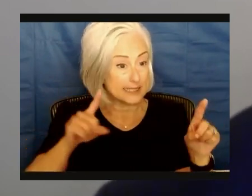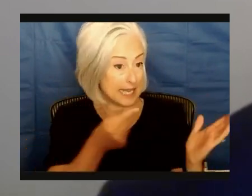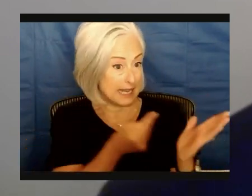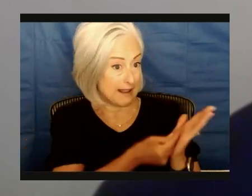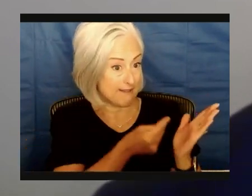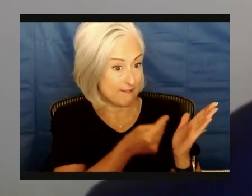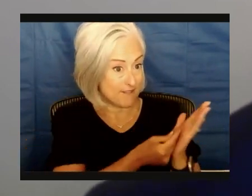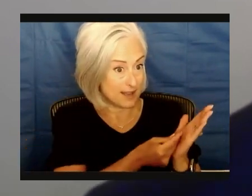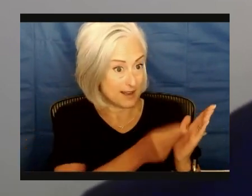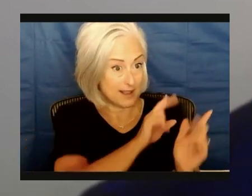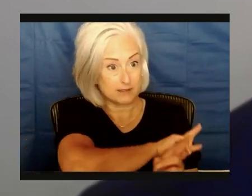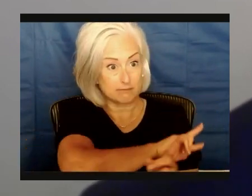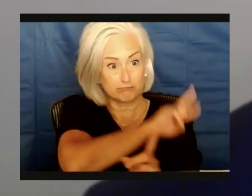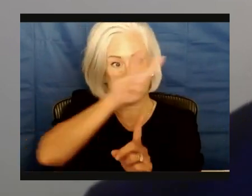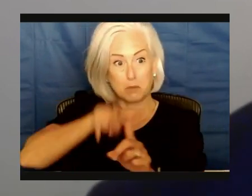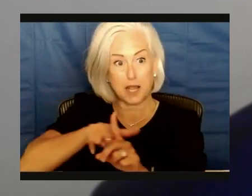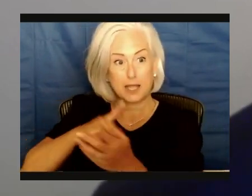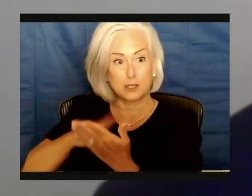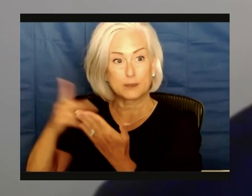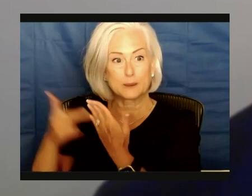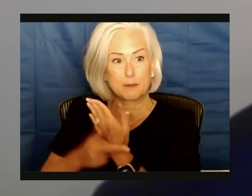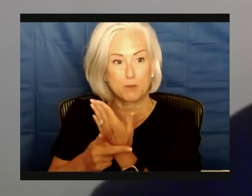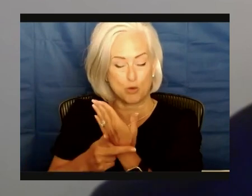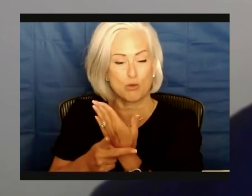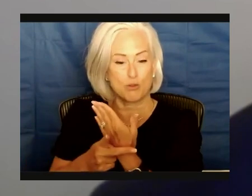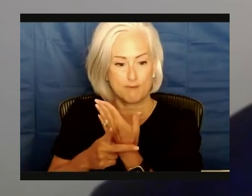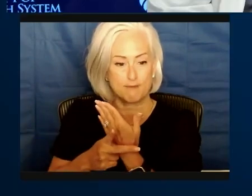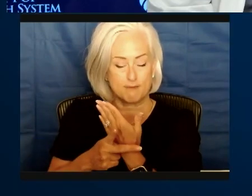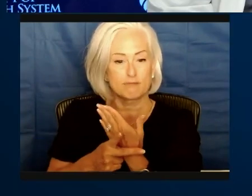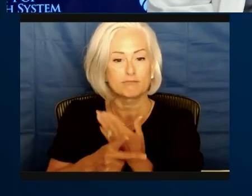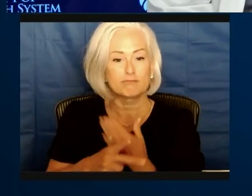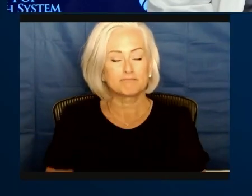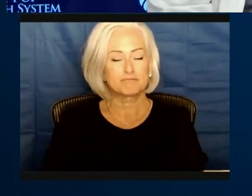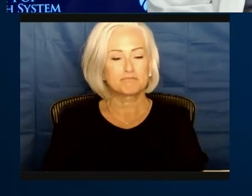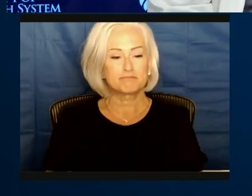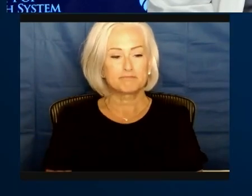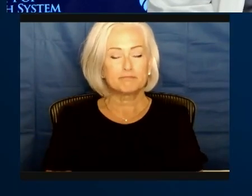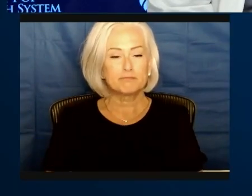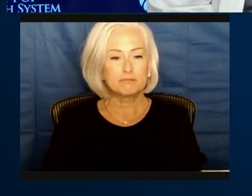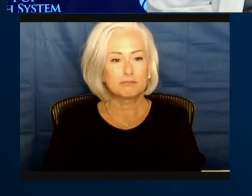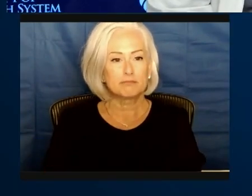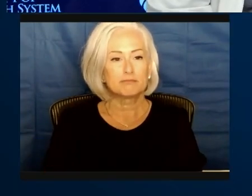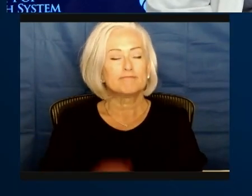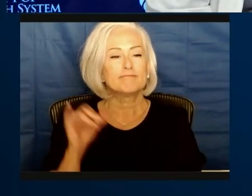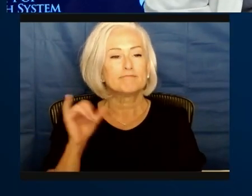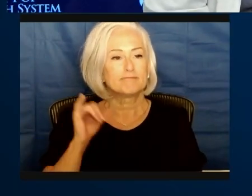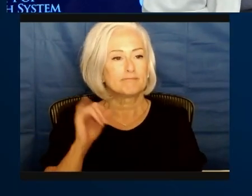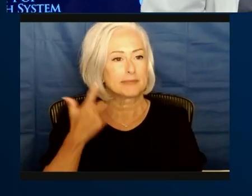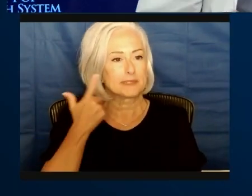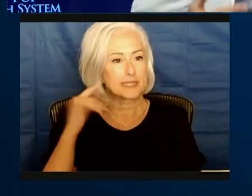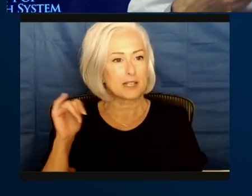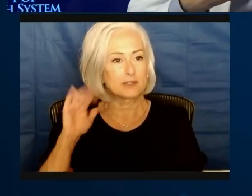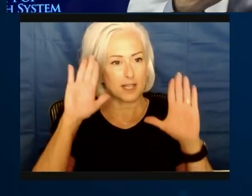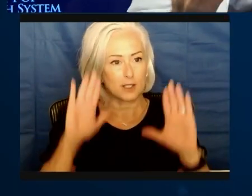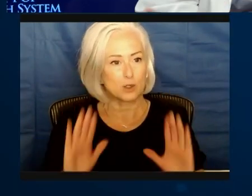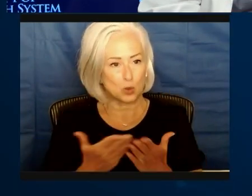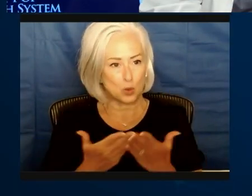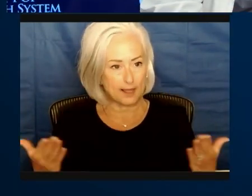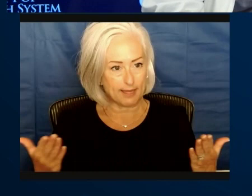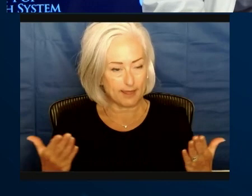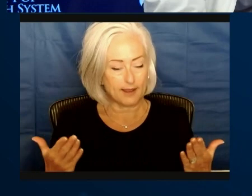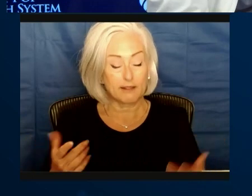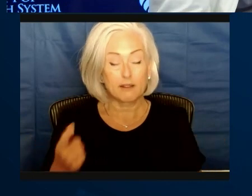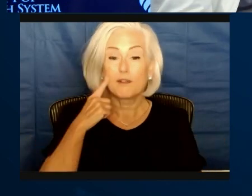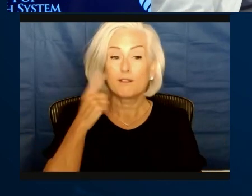that is kind of from that back end. All right, that sounds like a great thing to do. For those of us who also have to